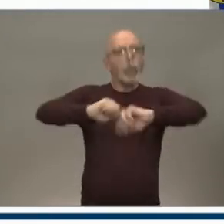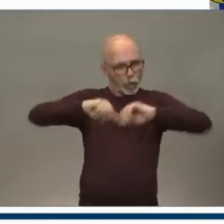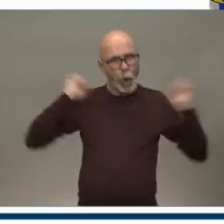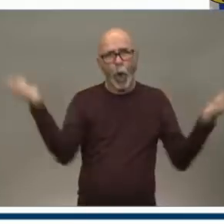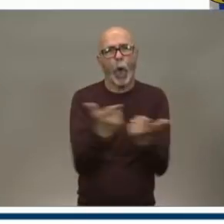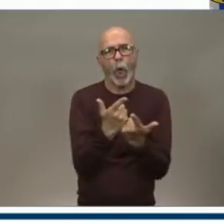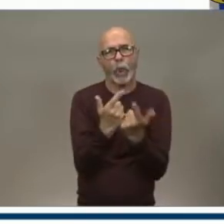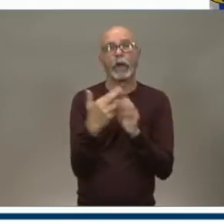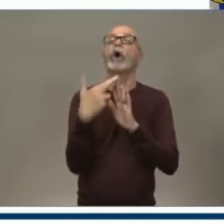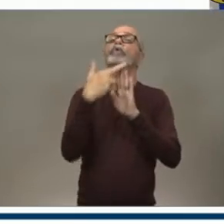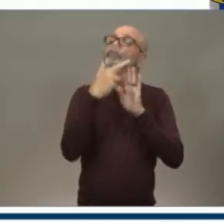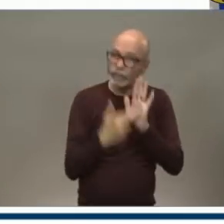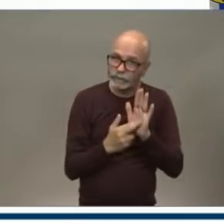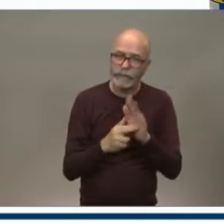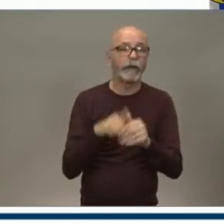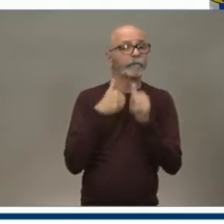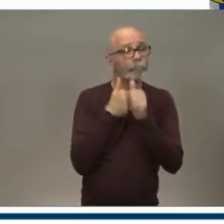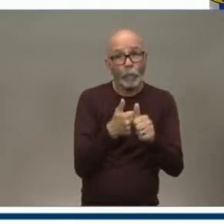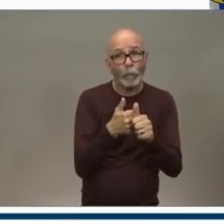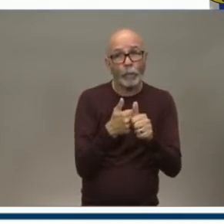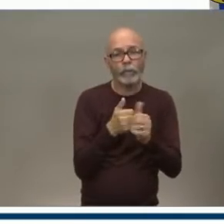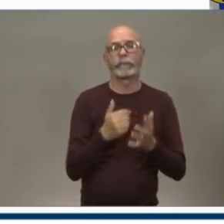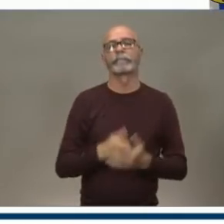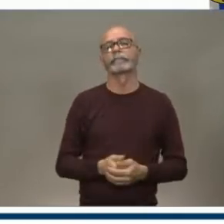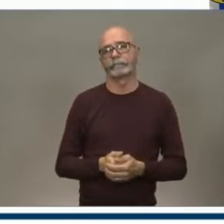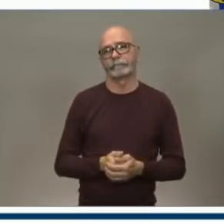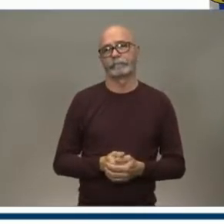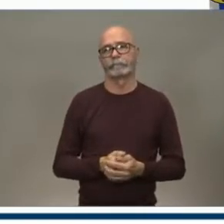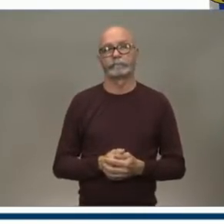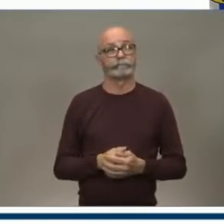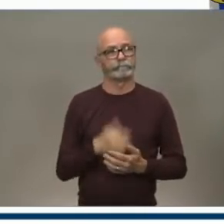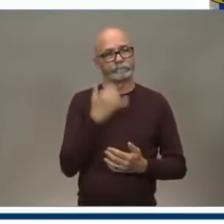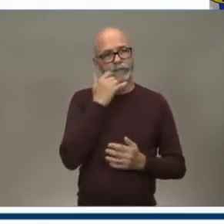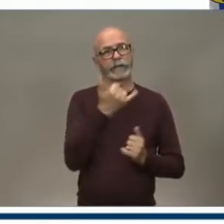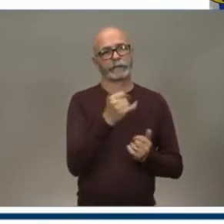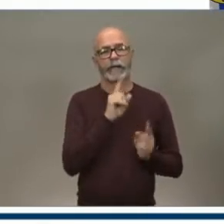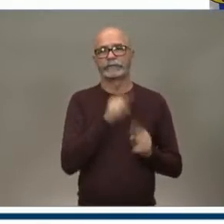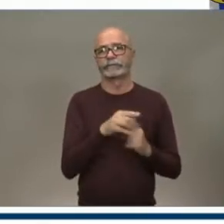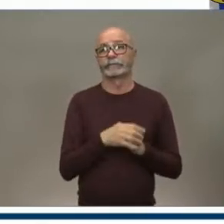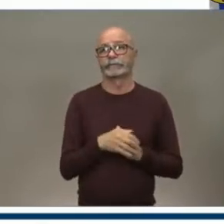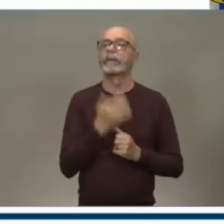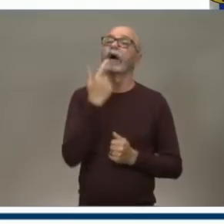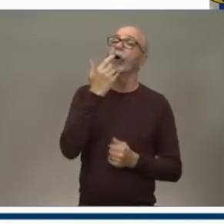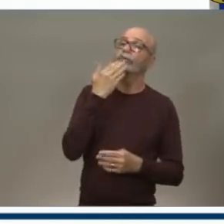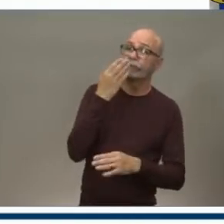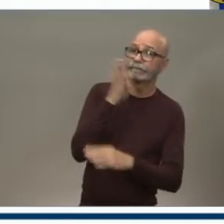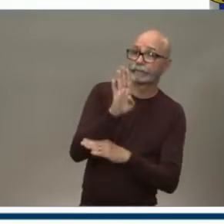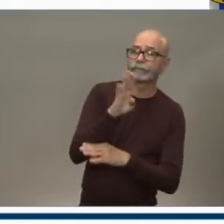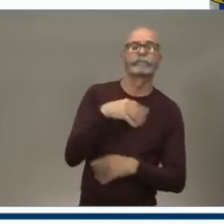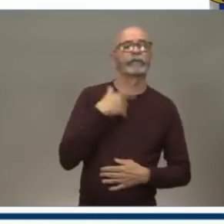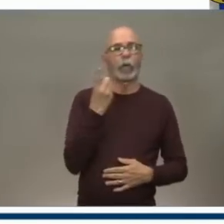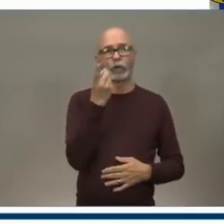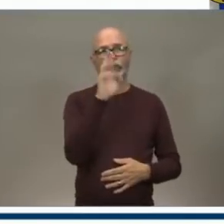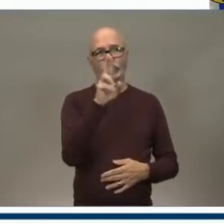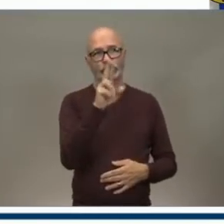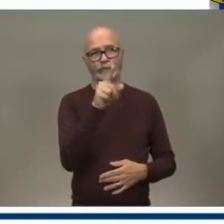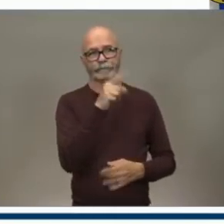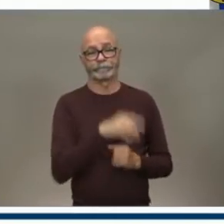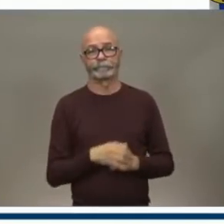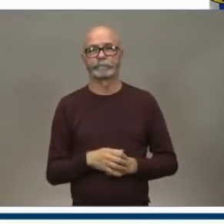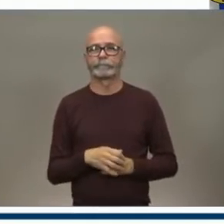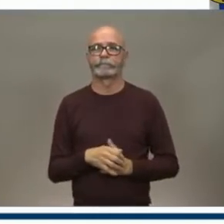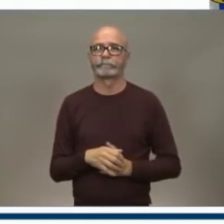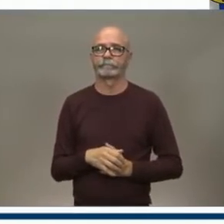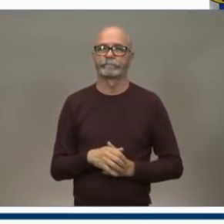Examiner. Good afternoon. My question's for Dr. Strang. The school